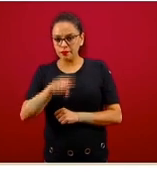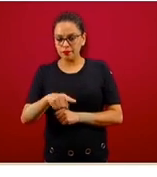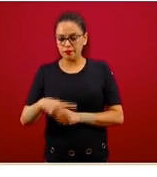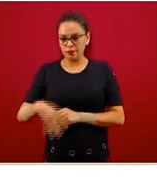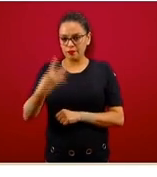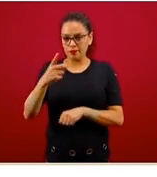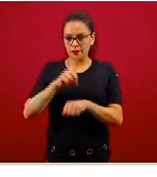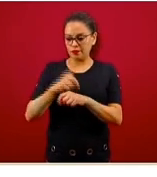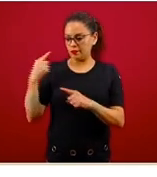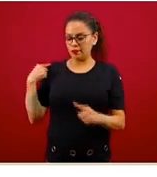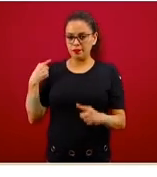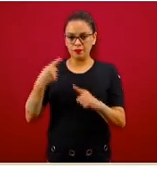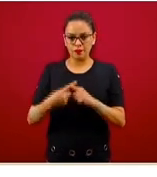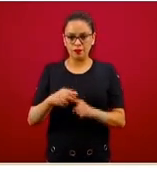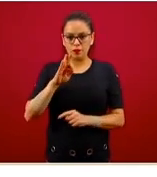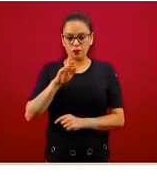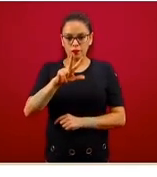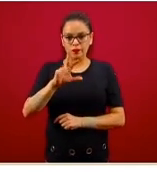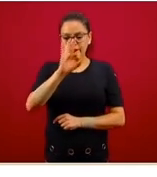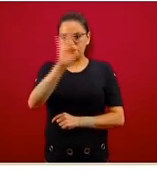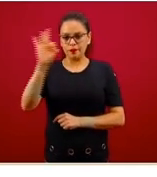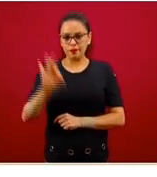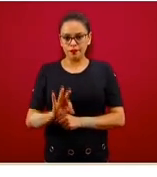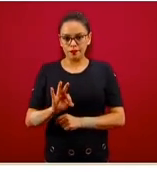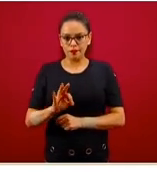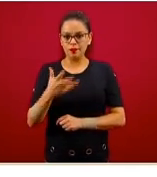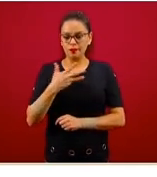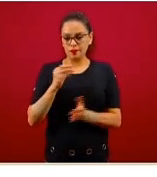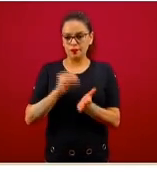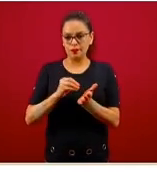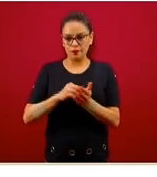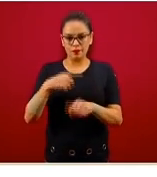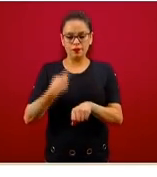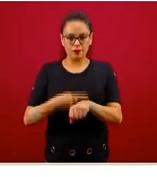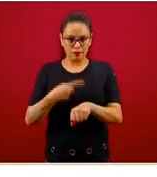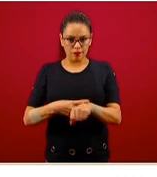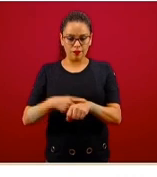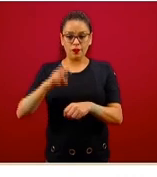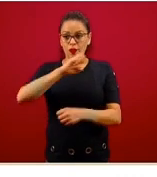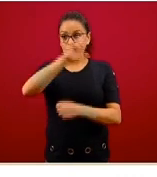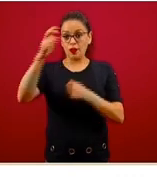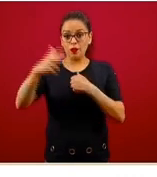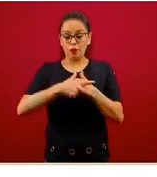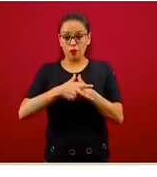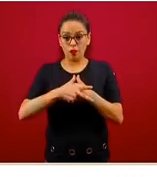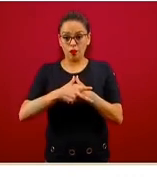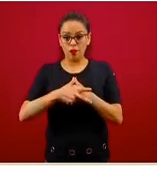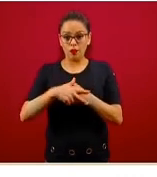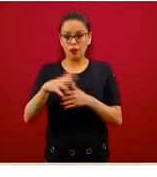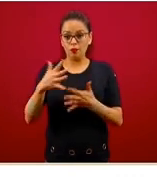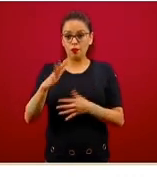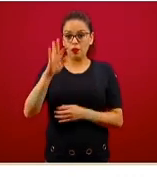now. And the proportion between the Americas and the European region